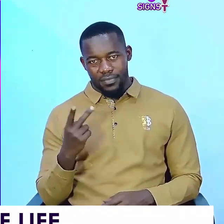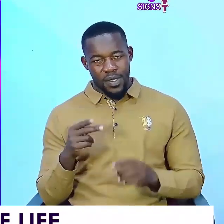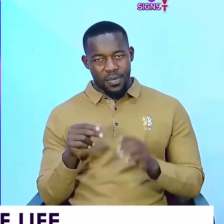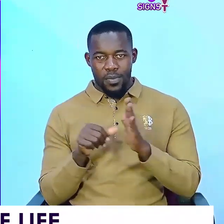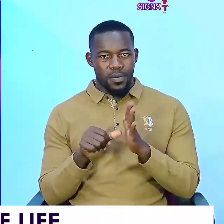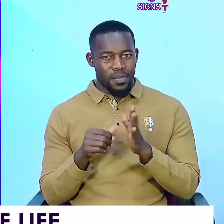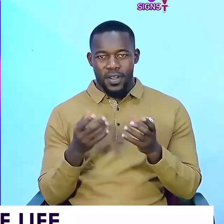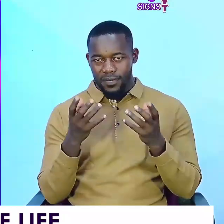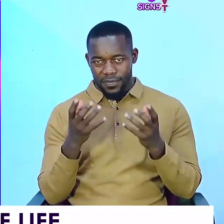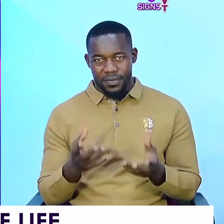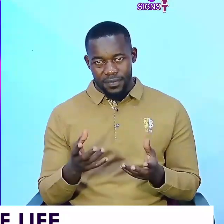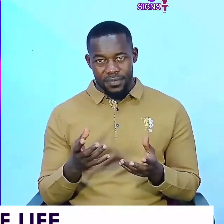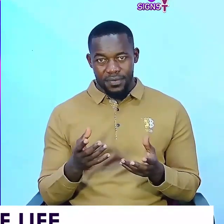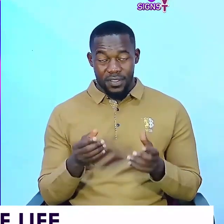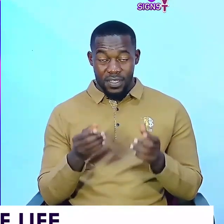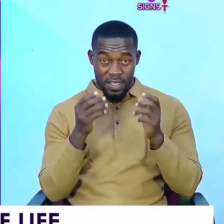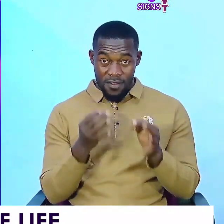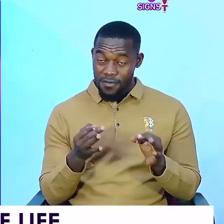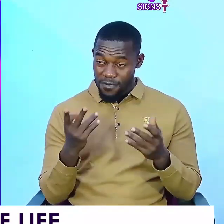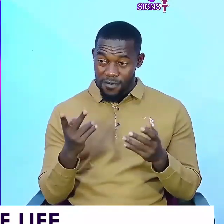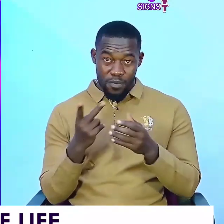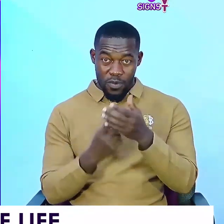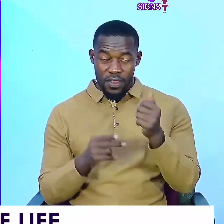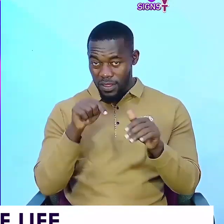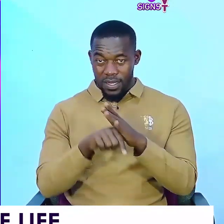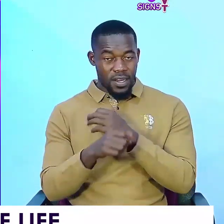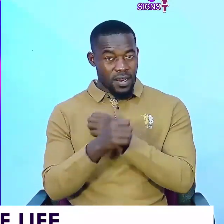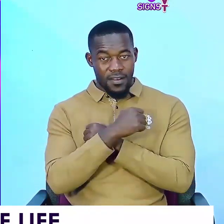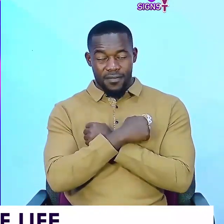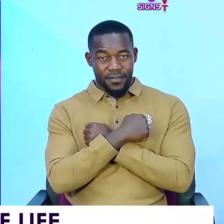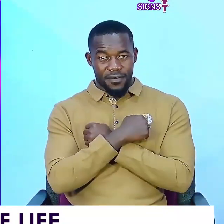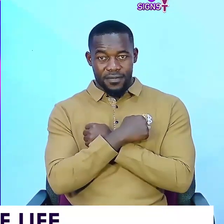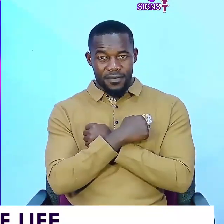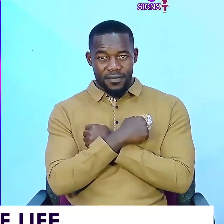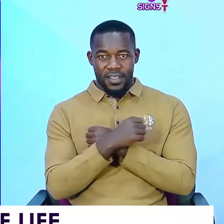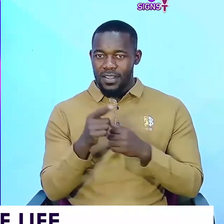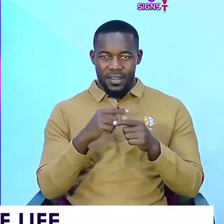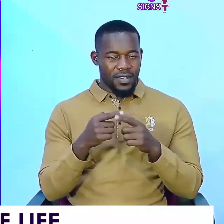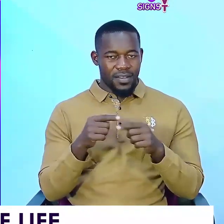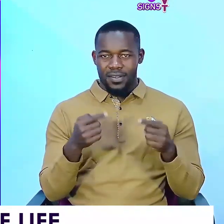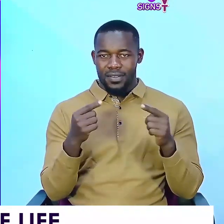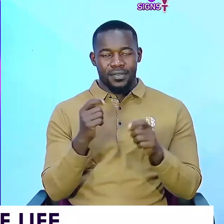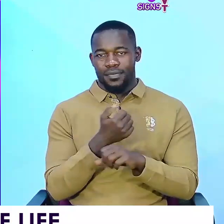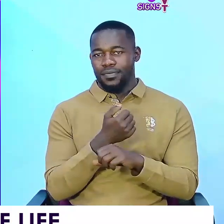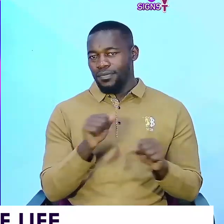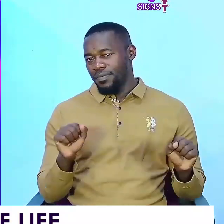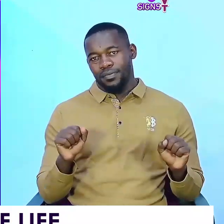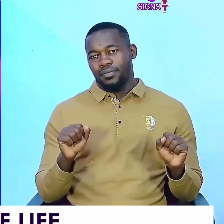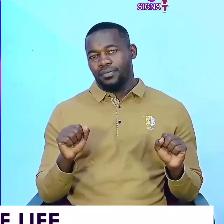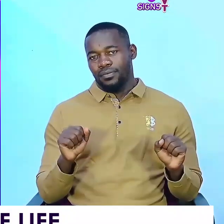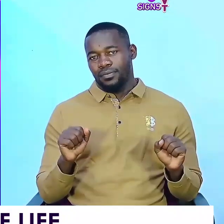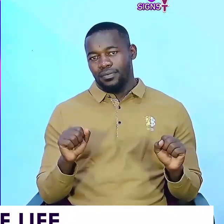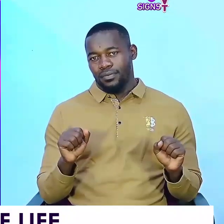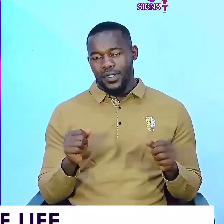never happens, because when they're in love, then that thought of violence even never crosses their minds. But now when things start getting sour,